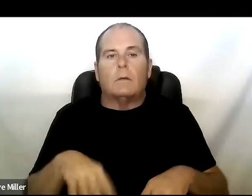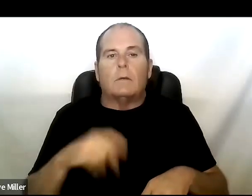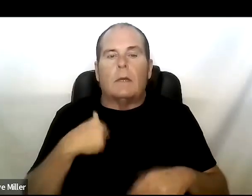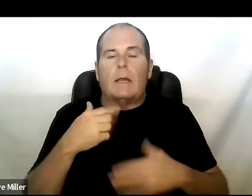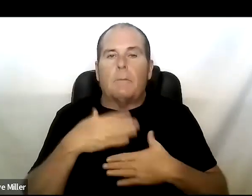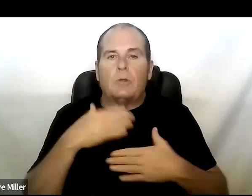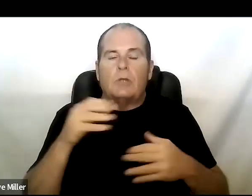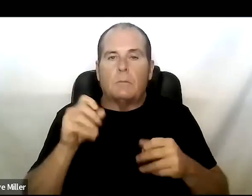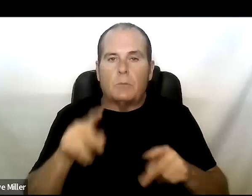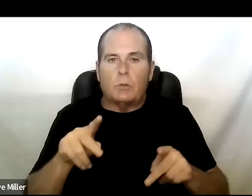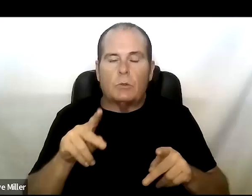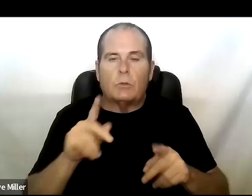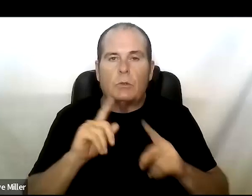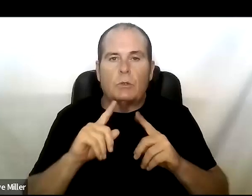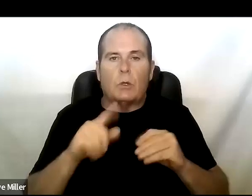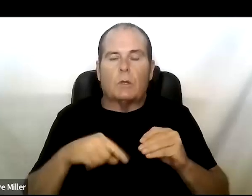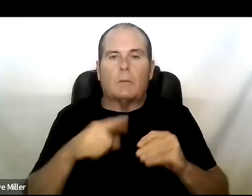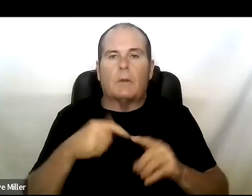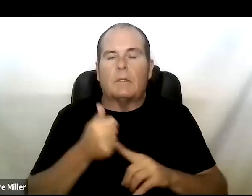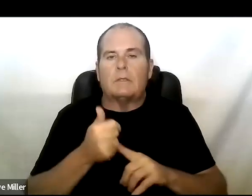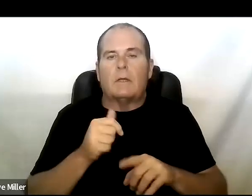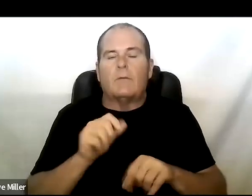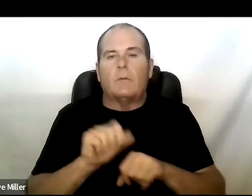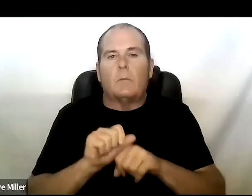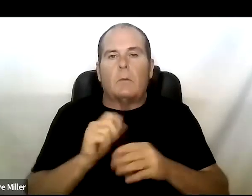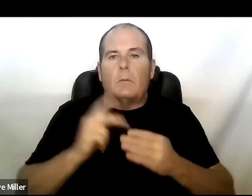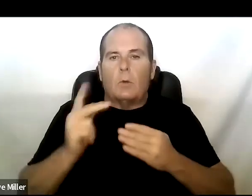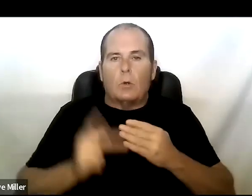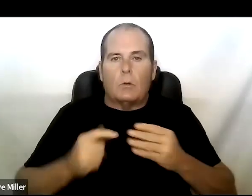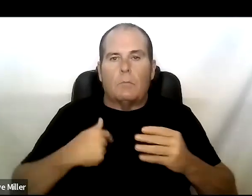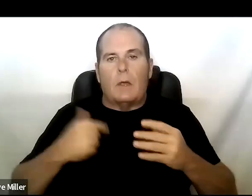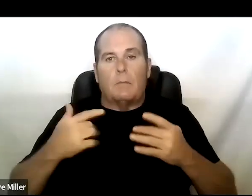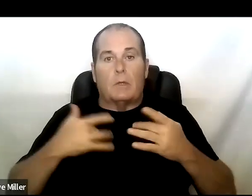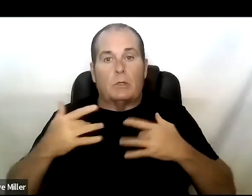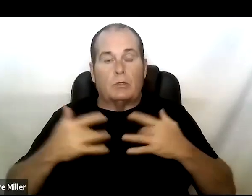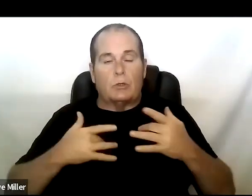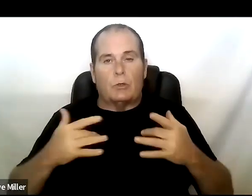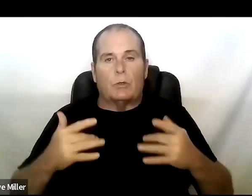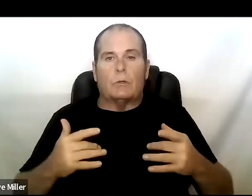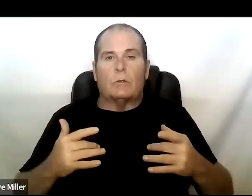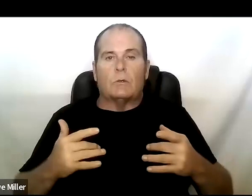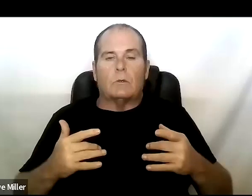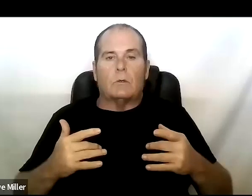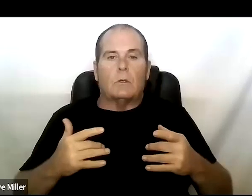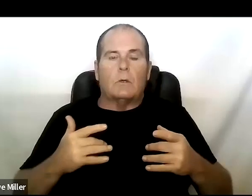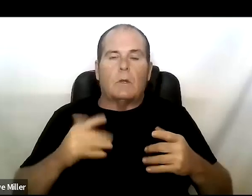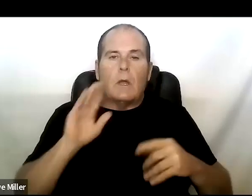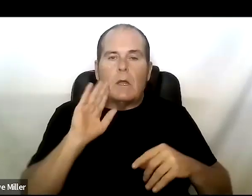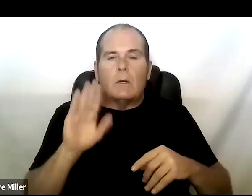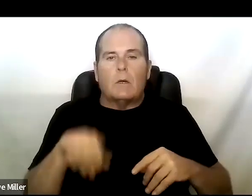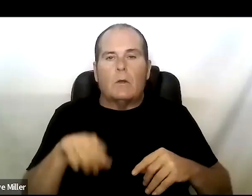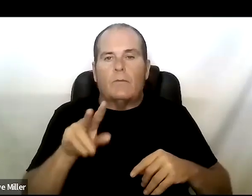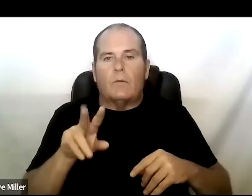the opportunity to talk about the self-employment program. I am concerned that I know that VR